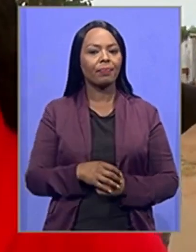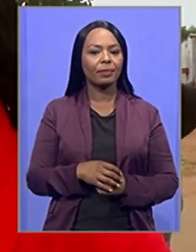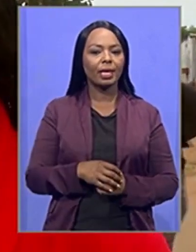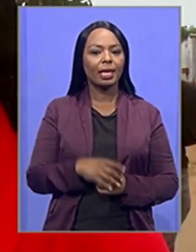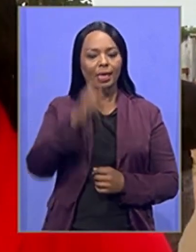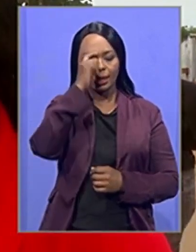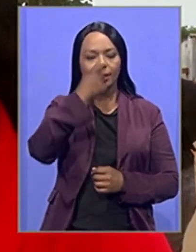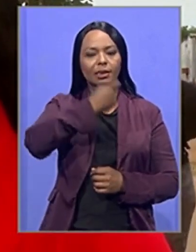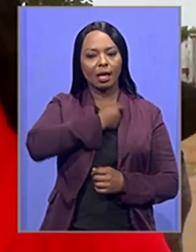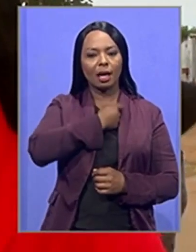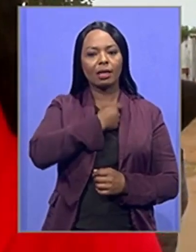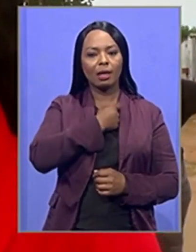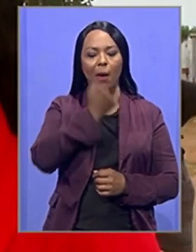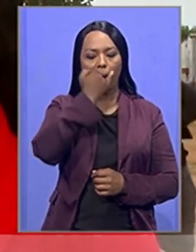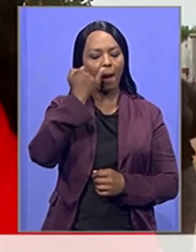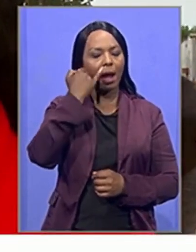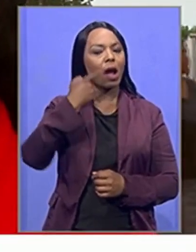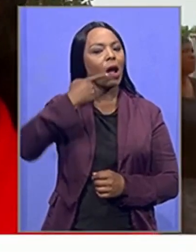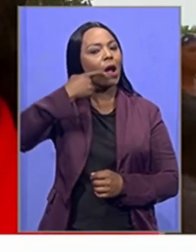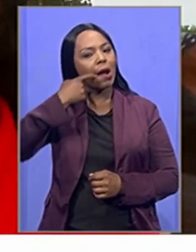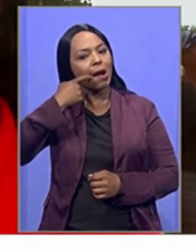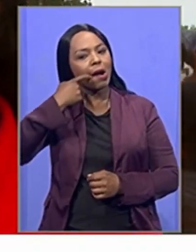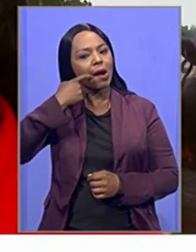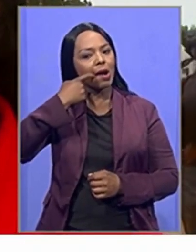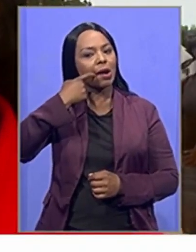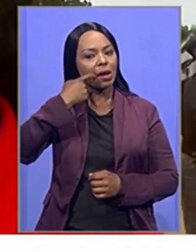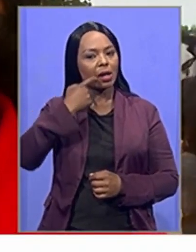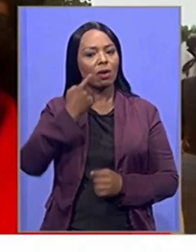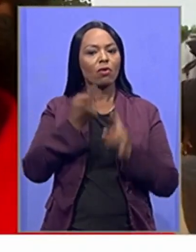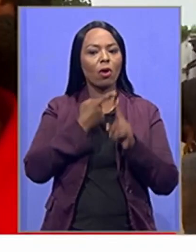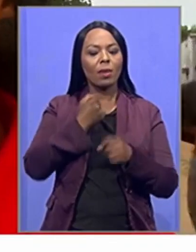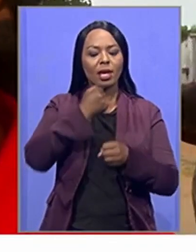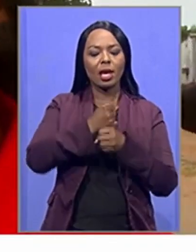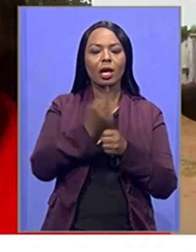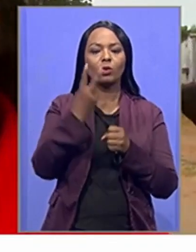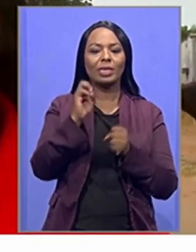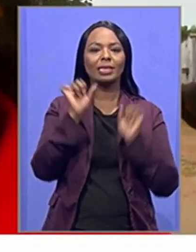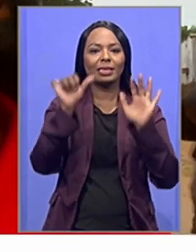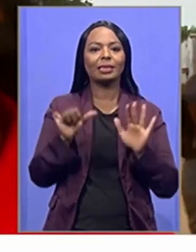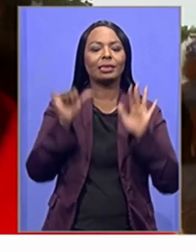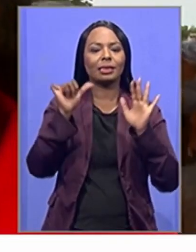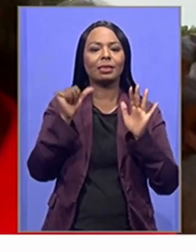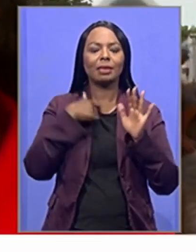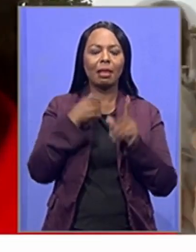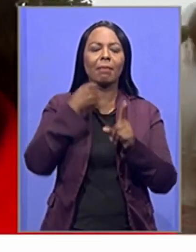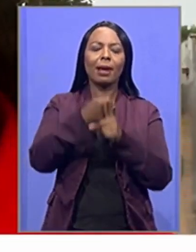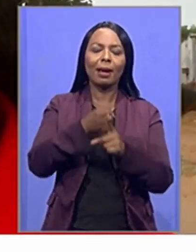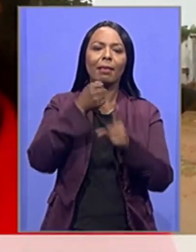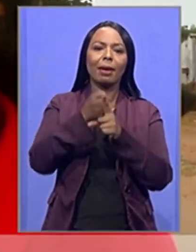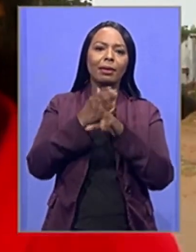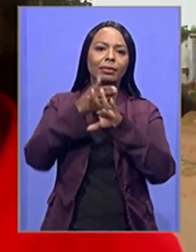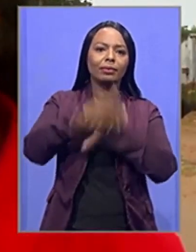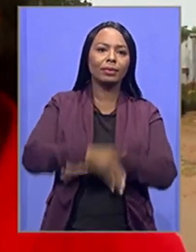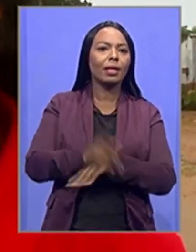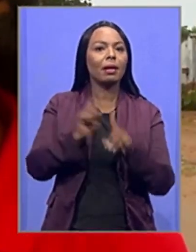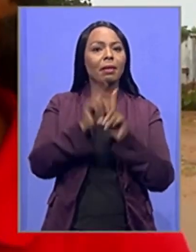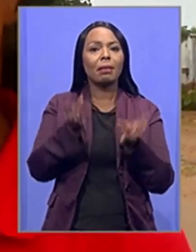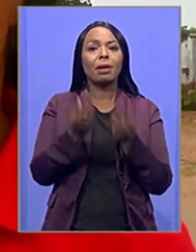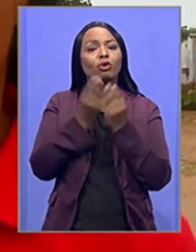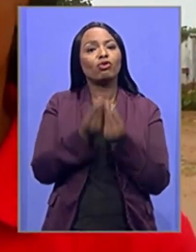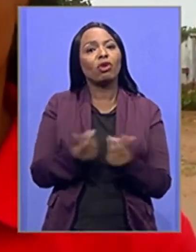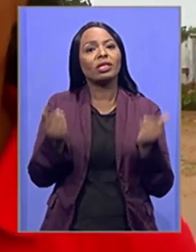o goga di-drugs and go tloga ka 2016 ke ntse ke lwantshana le this thing ya di-drugs ke sa grade 2